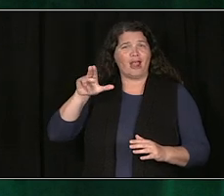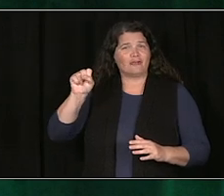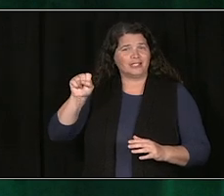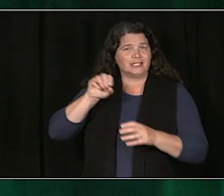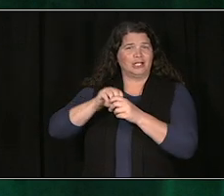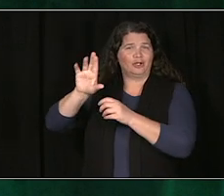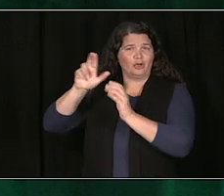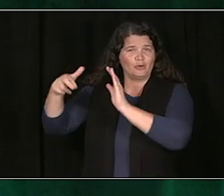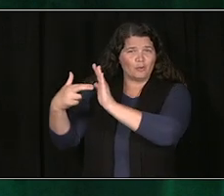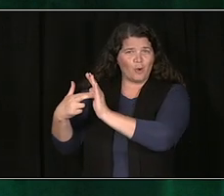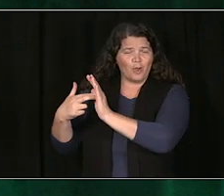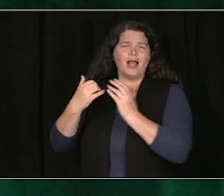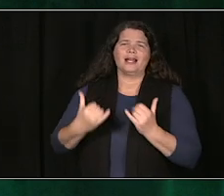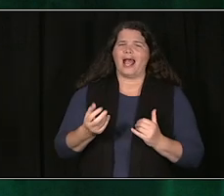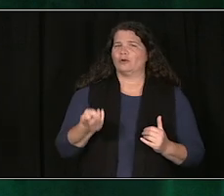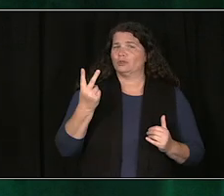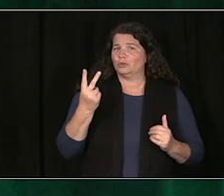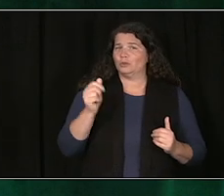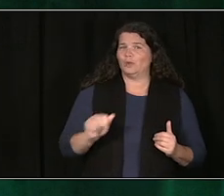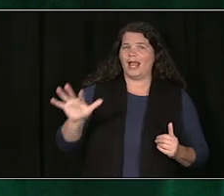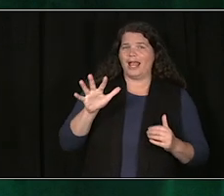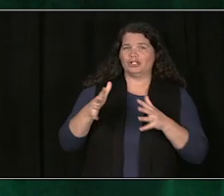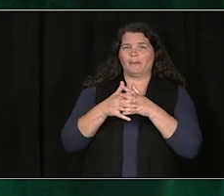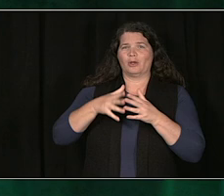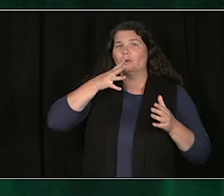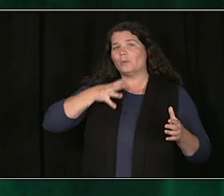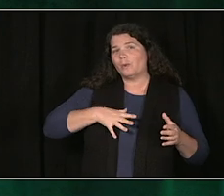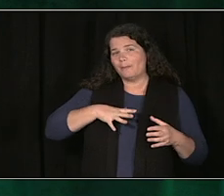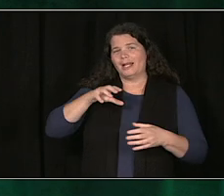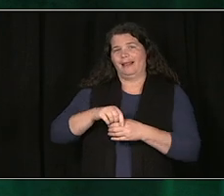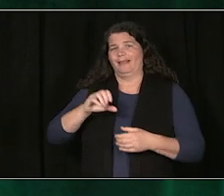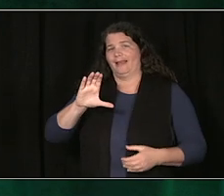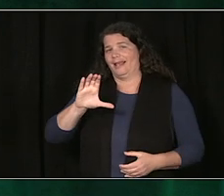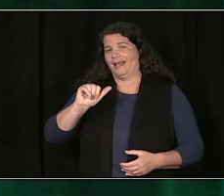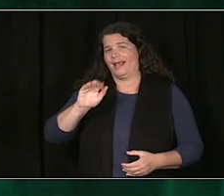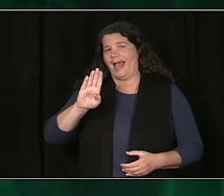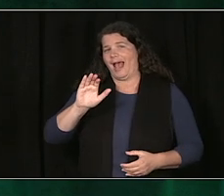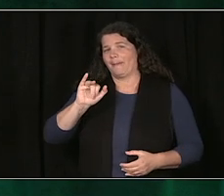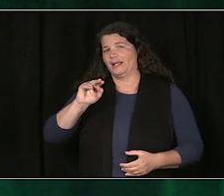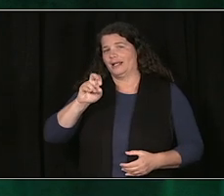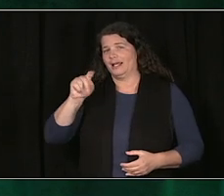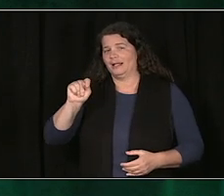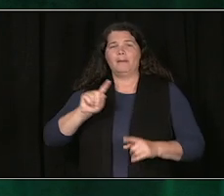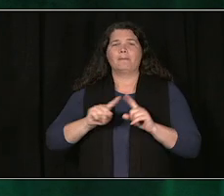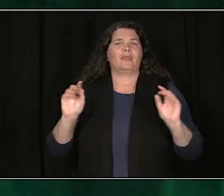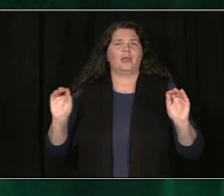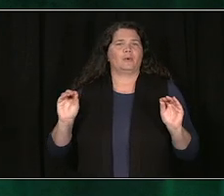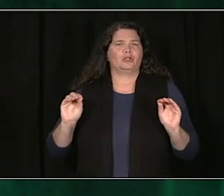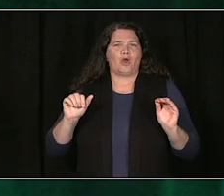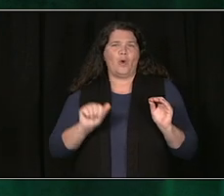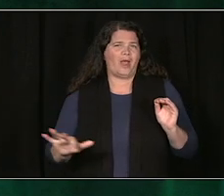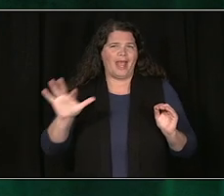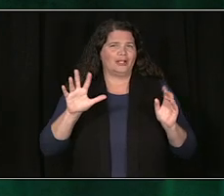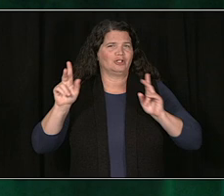two Asian American women who sit in the cabinet, we did not have an Asian American who led a cabinet agency. And so